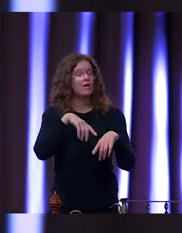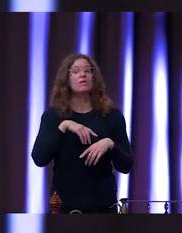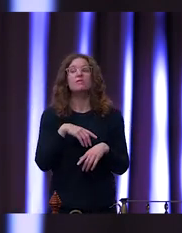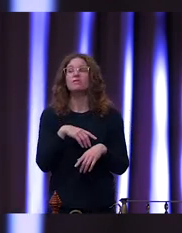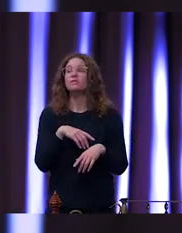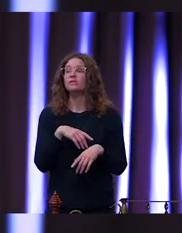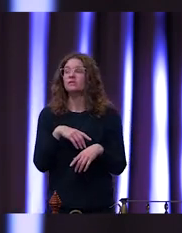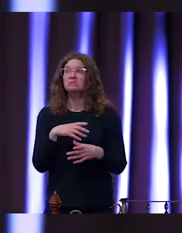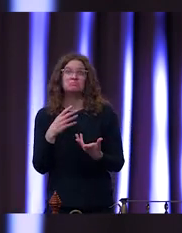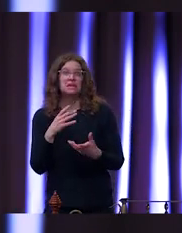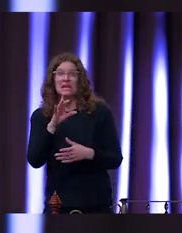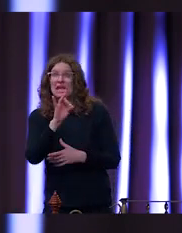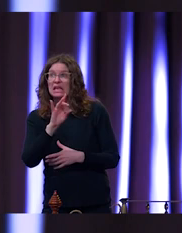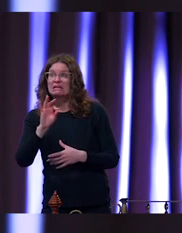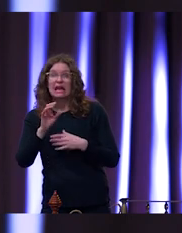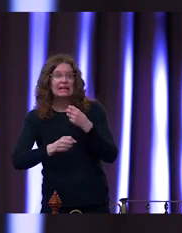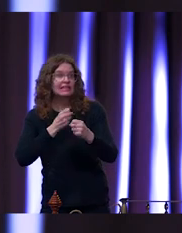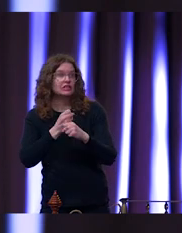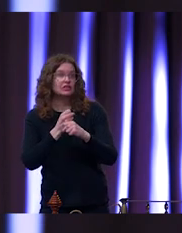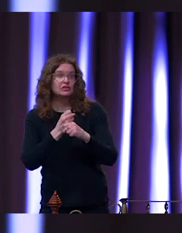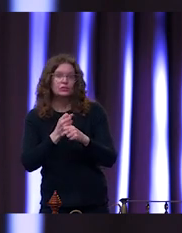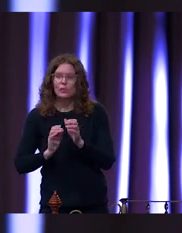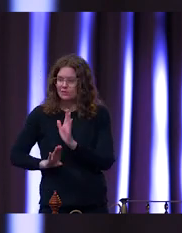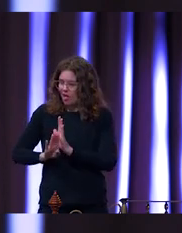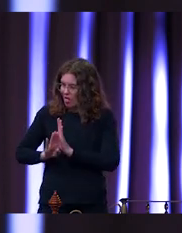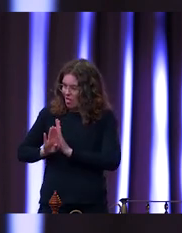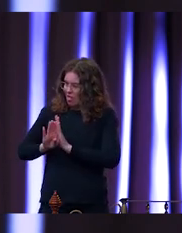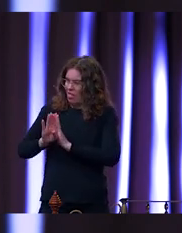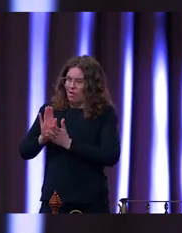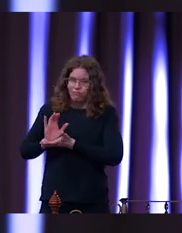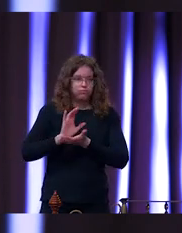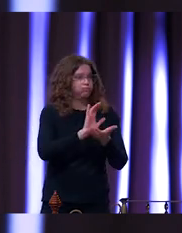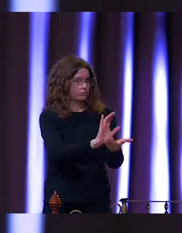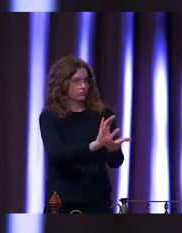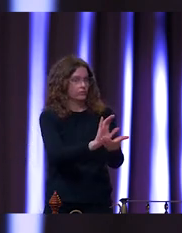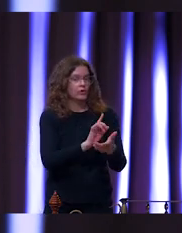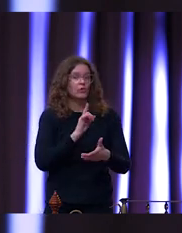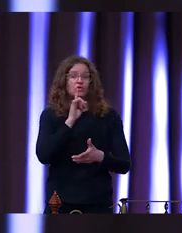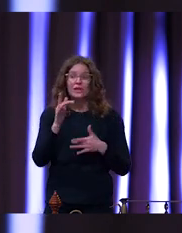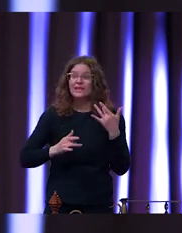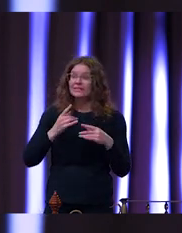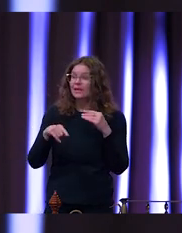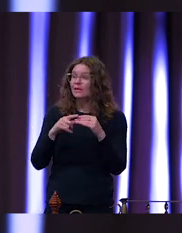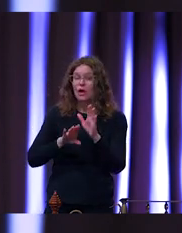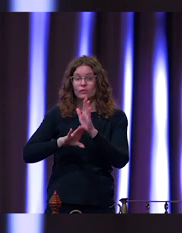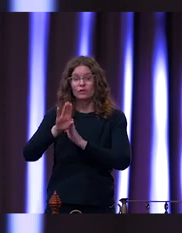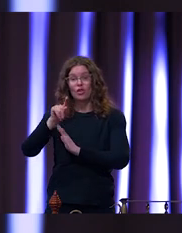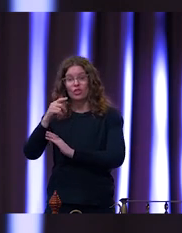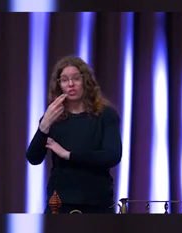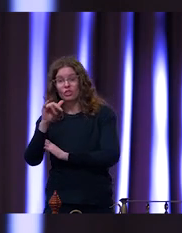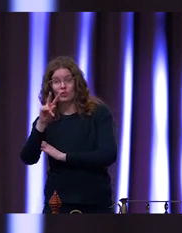about 8 or 9 years in the making. What's very exciting to us about Thrive is that Thrive, the